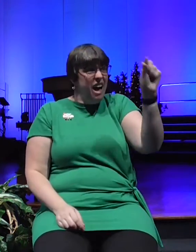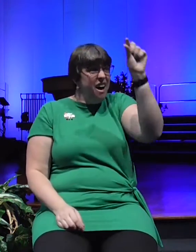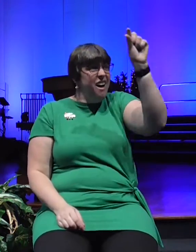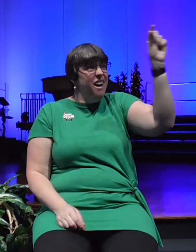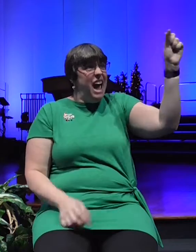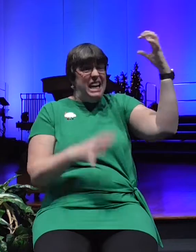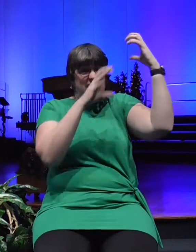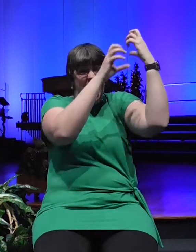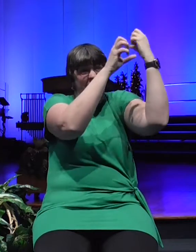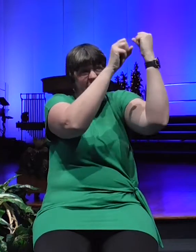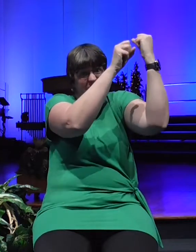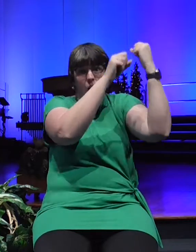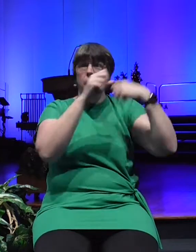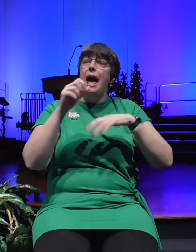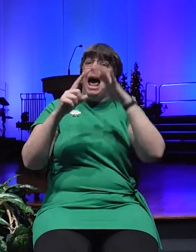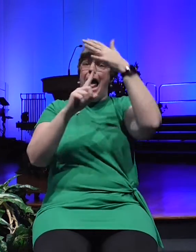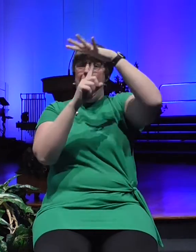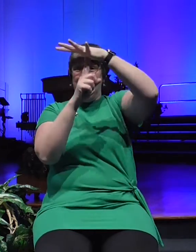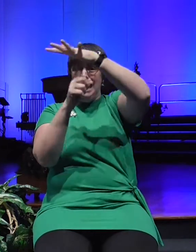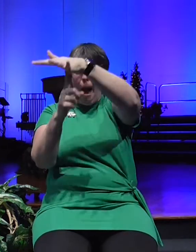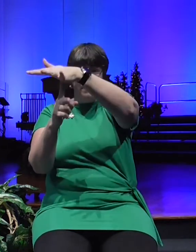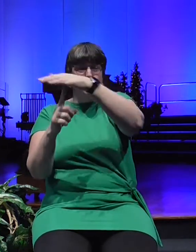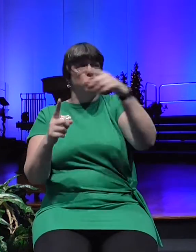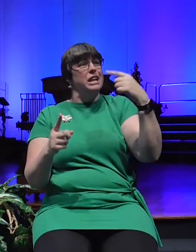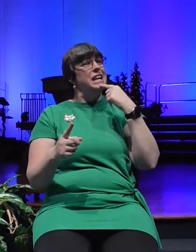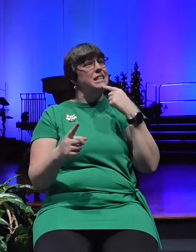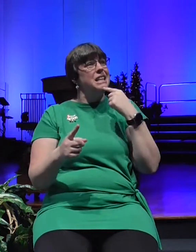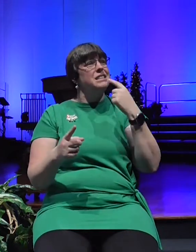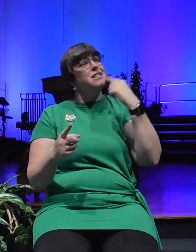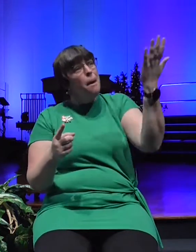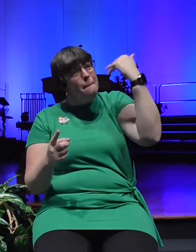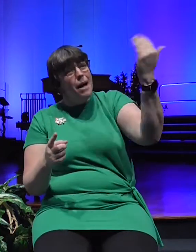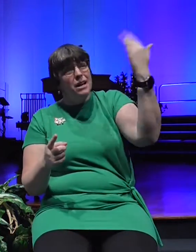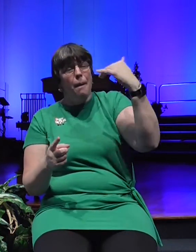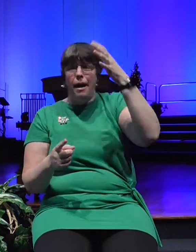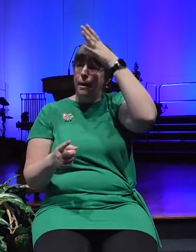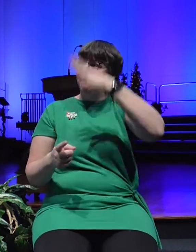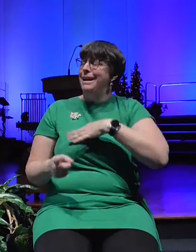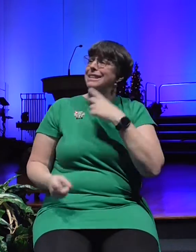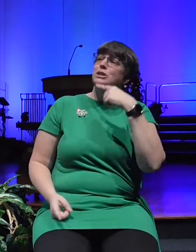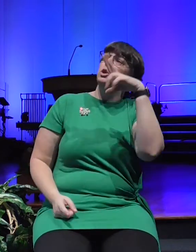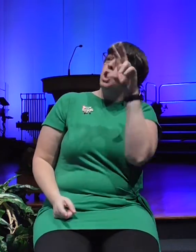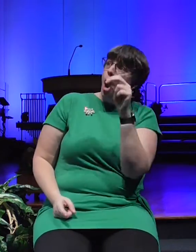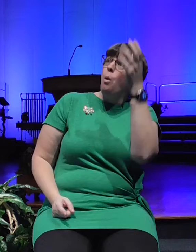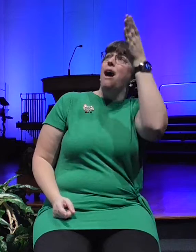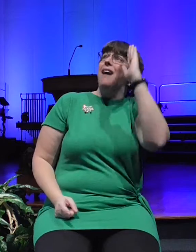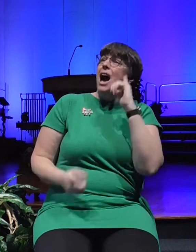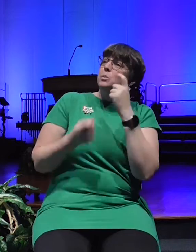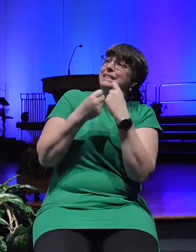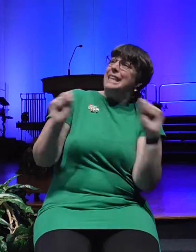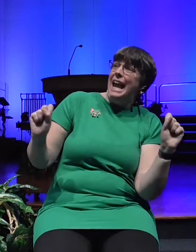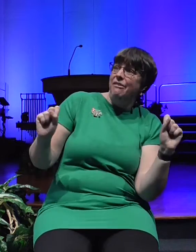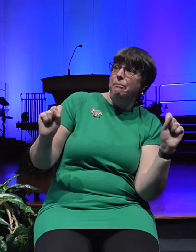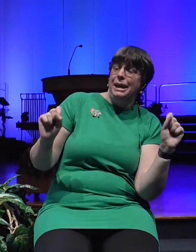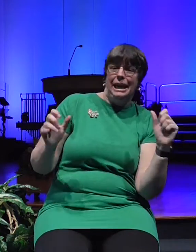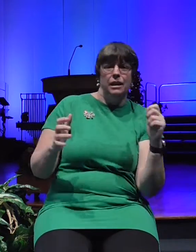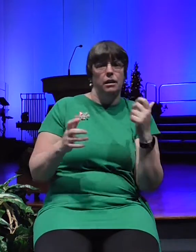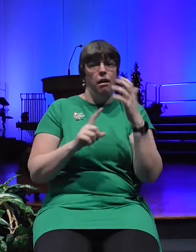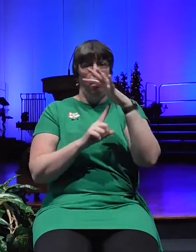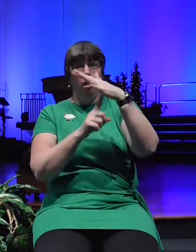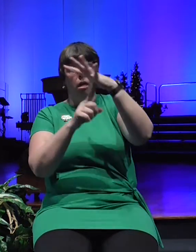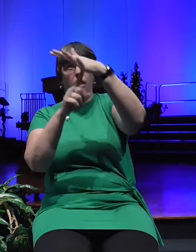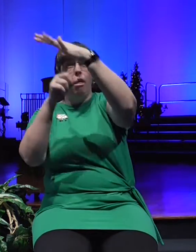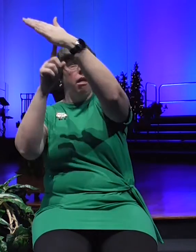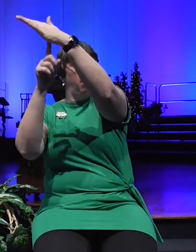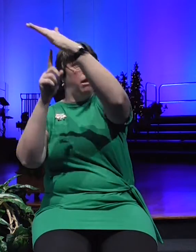church, and a helicopter comes, and they say, get in the helicopter, get in the helicopter. And the man says, no, God will save me. And the